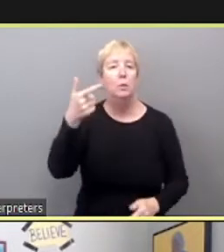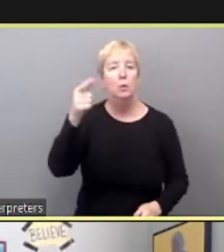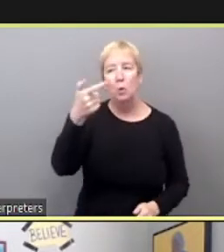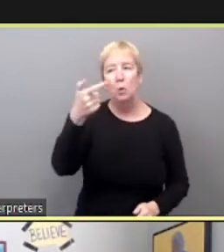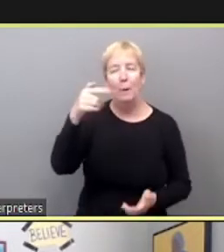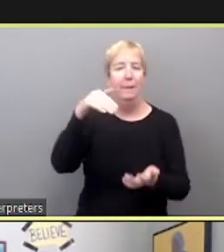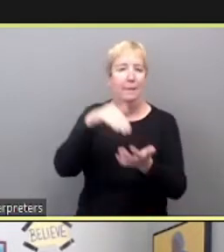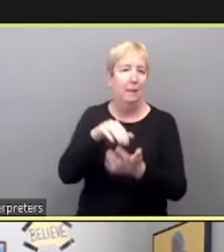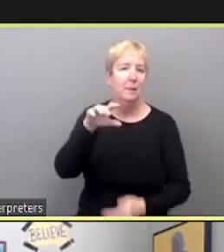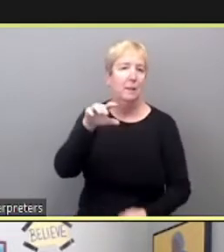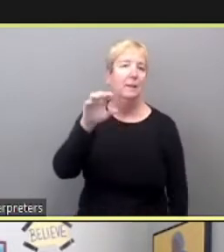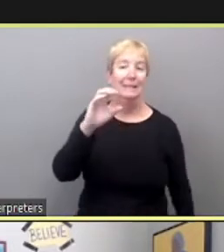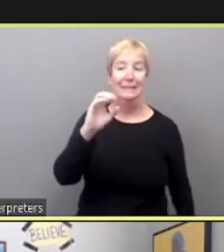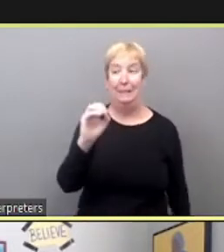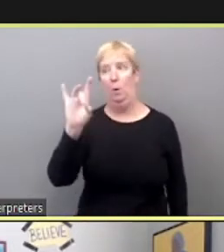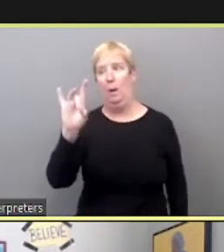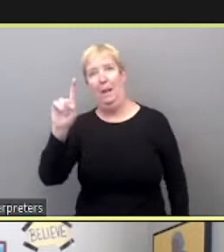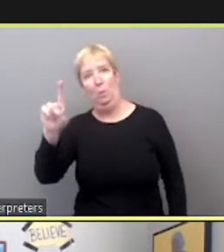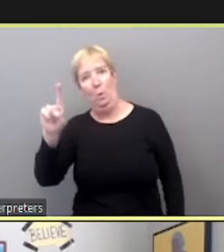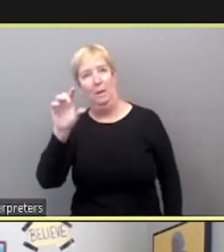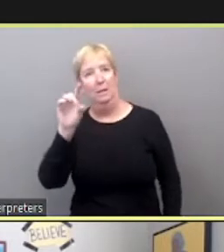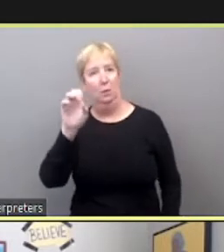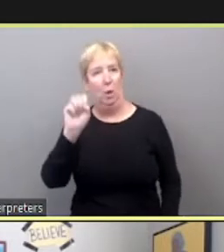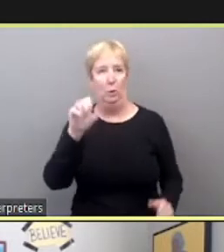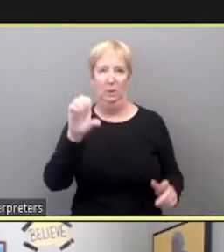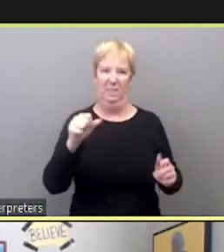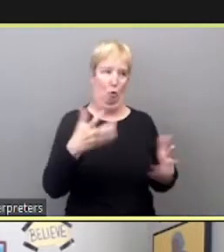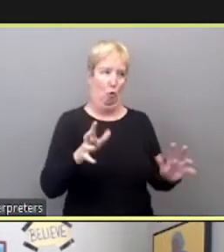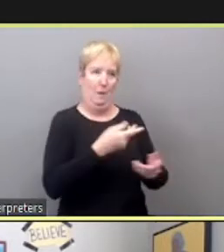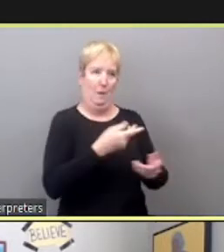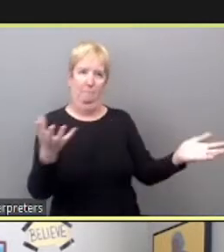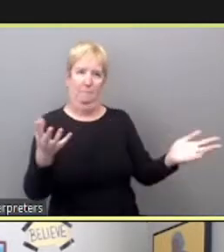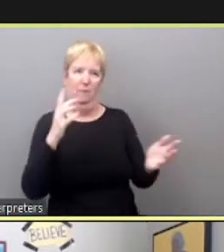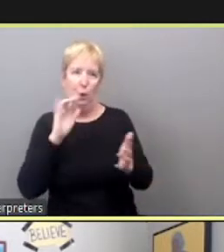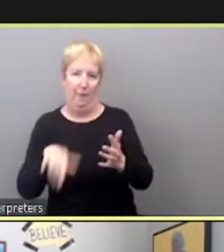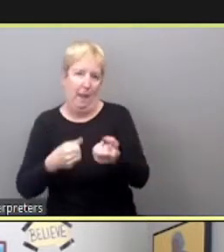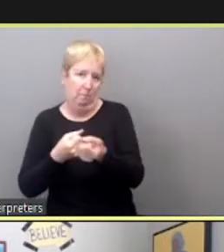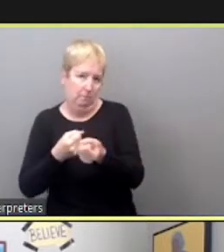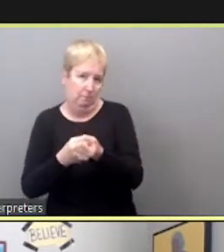the 24th. So that's great. Next slide.